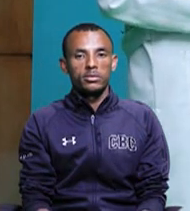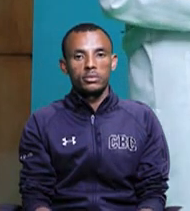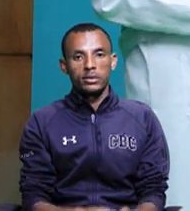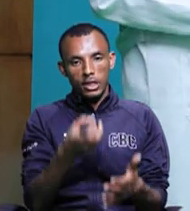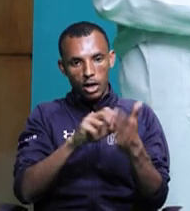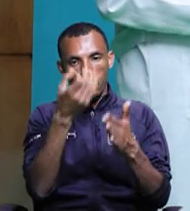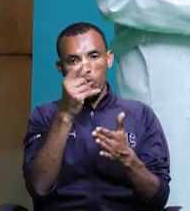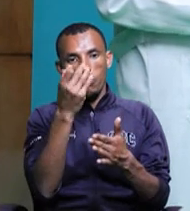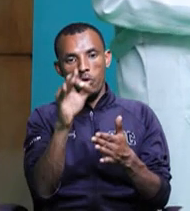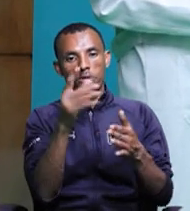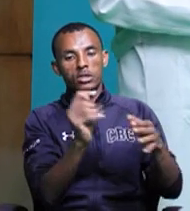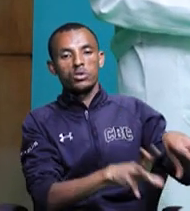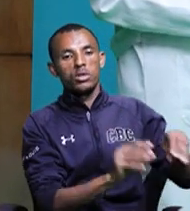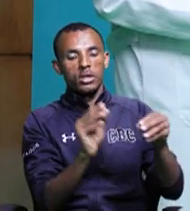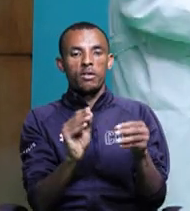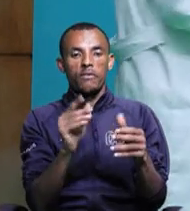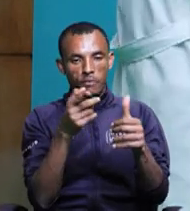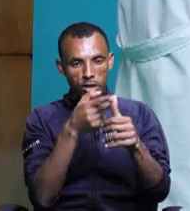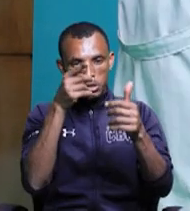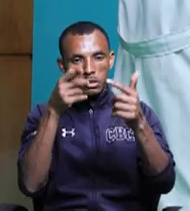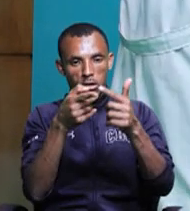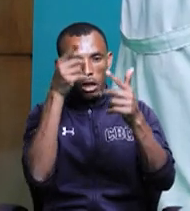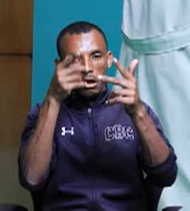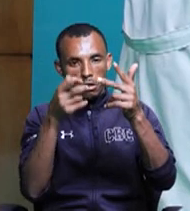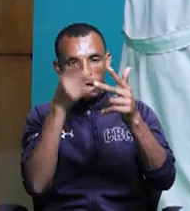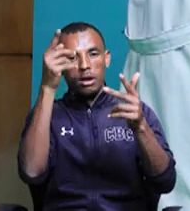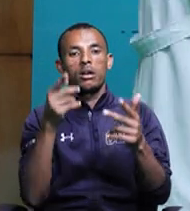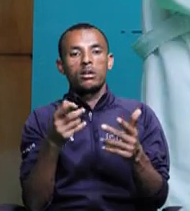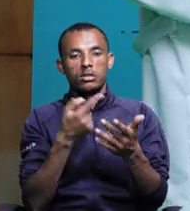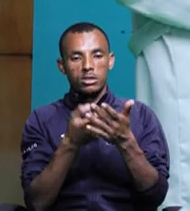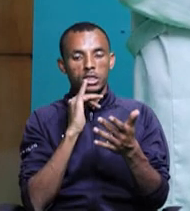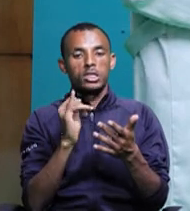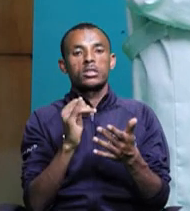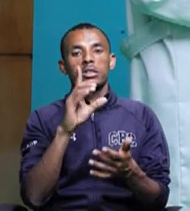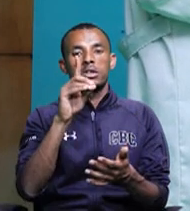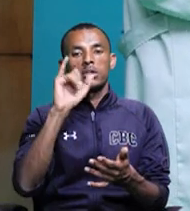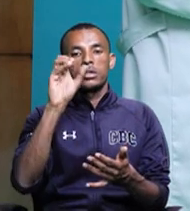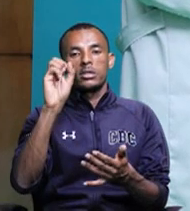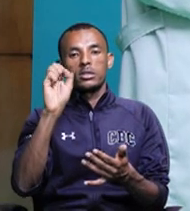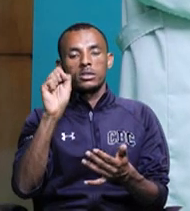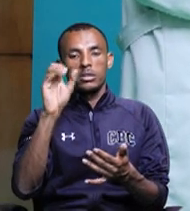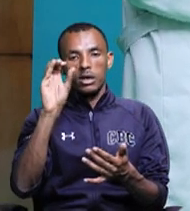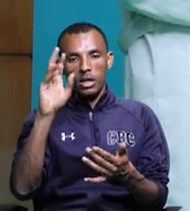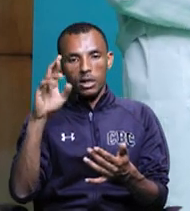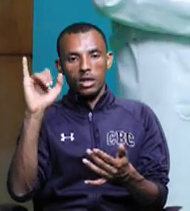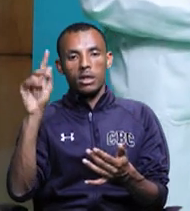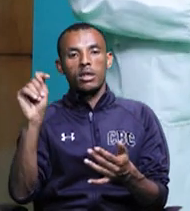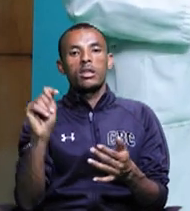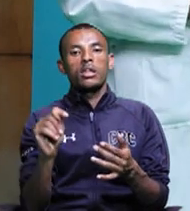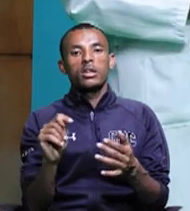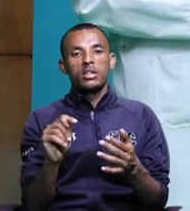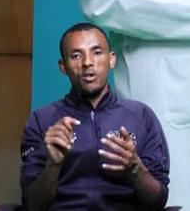Rank of the students, first, second, third, this represents also discrete. Volume of water in a